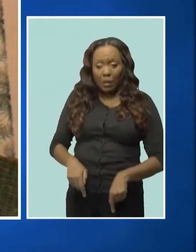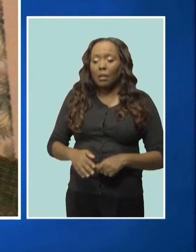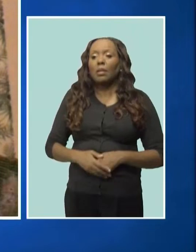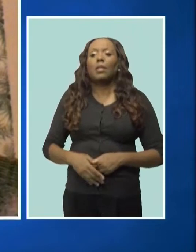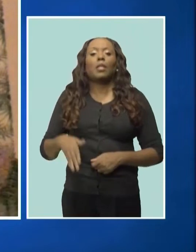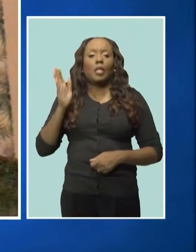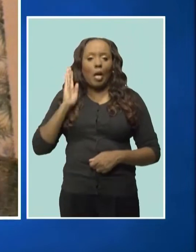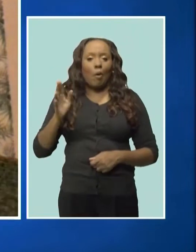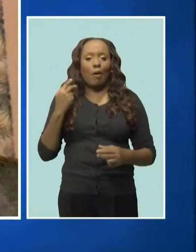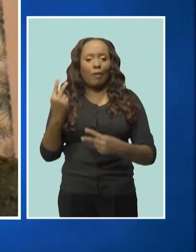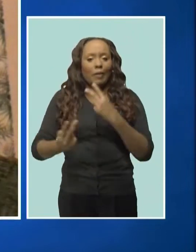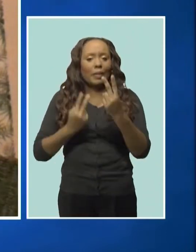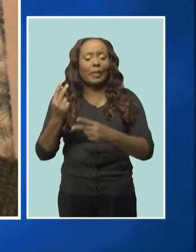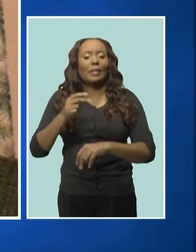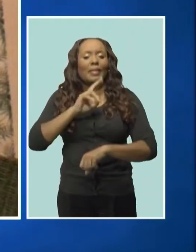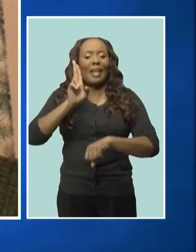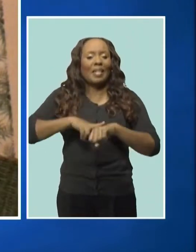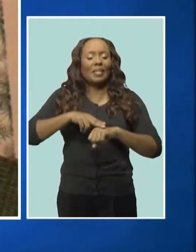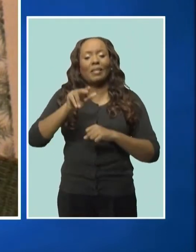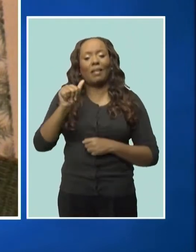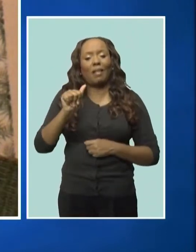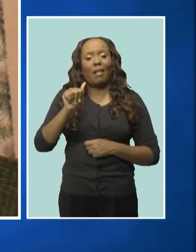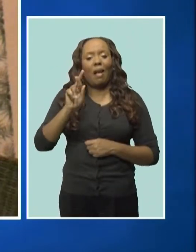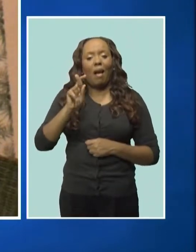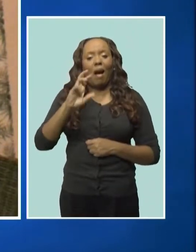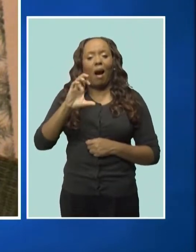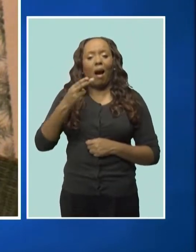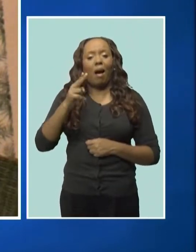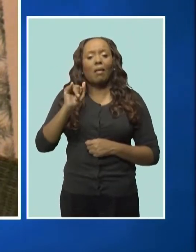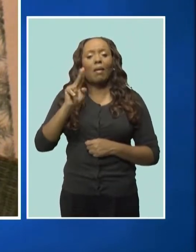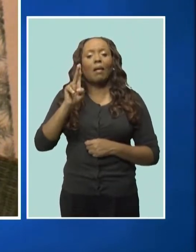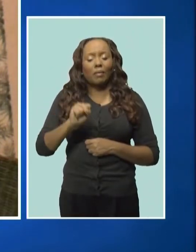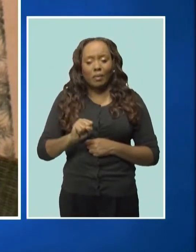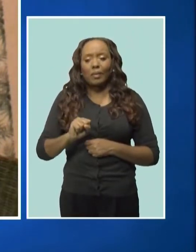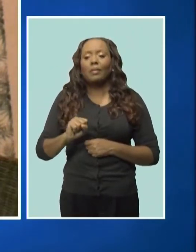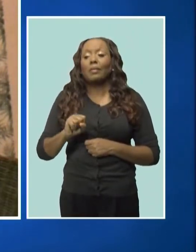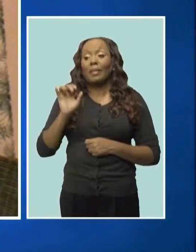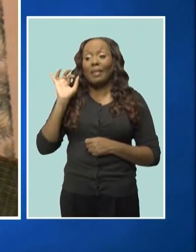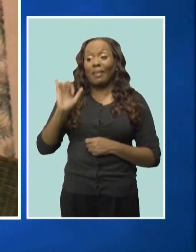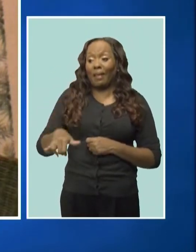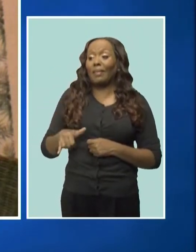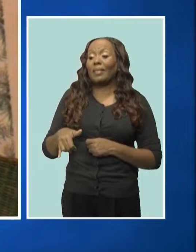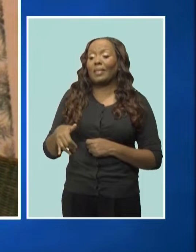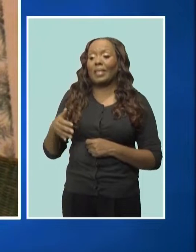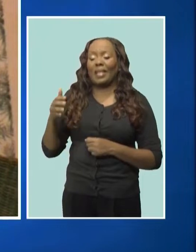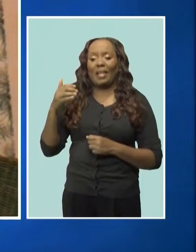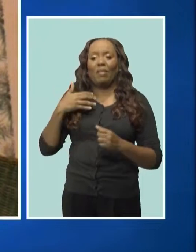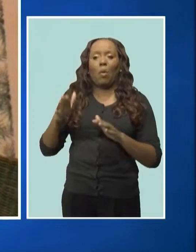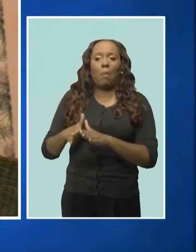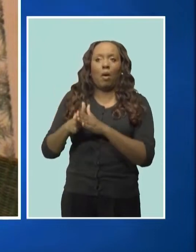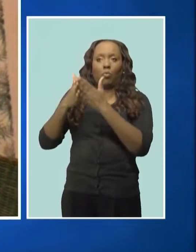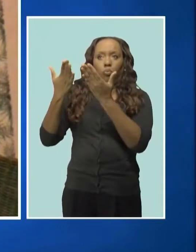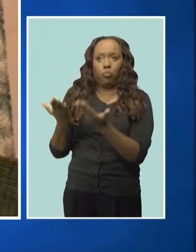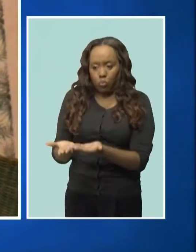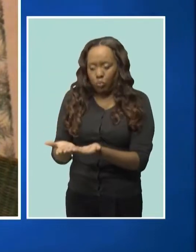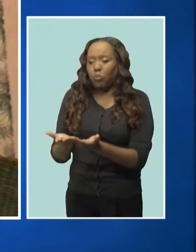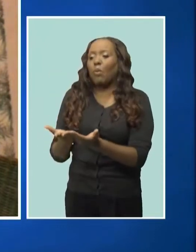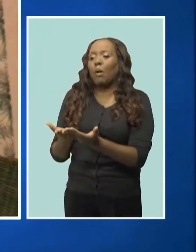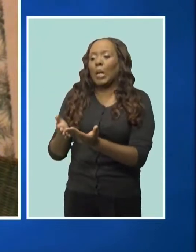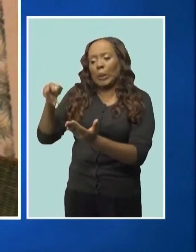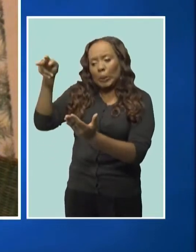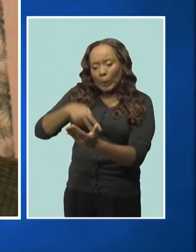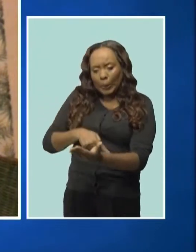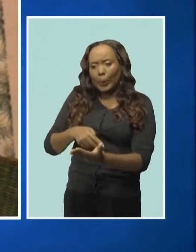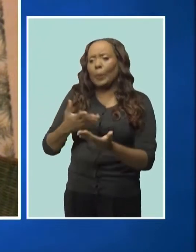Archives, yeah? And that is going to be one of the standalone activities. But as well, they're going to have a number of commemorative activities. We'll be erecting a